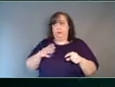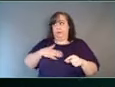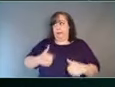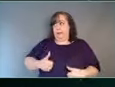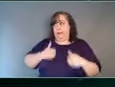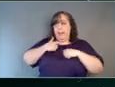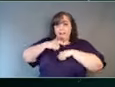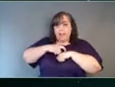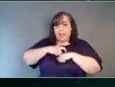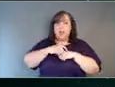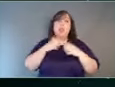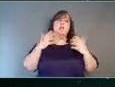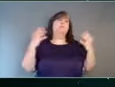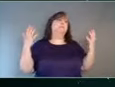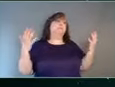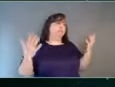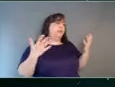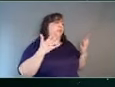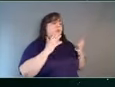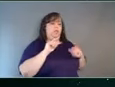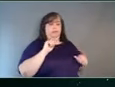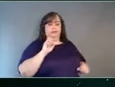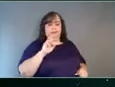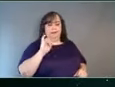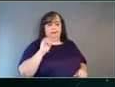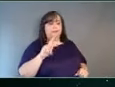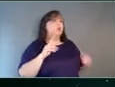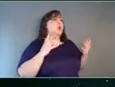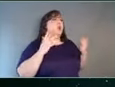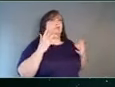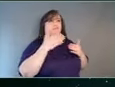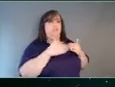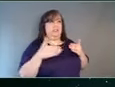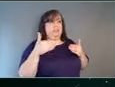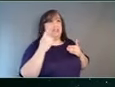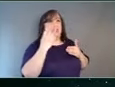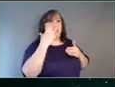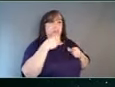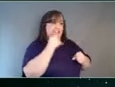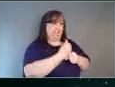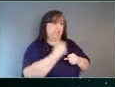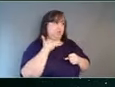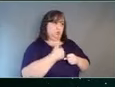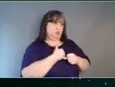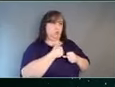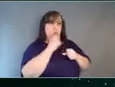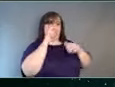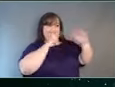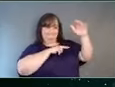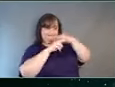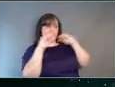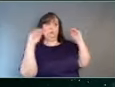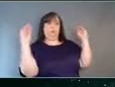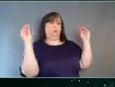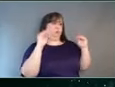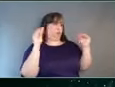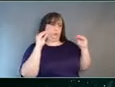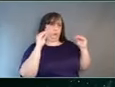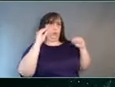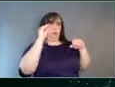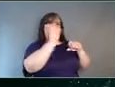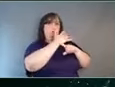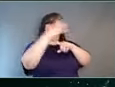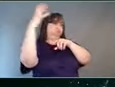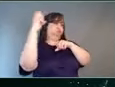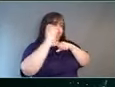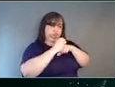no known asteroid impact threats for the next 100 years. So that's the first thing. We do have